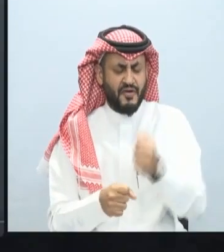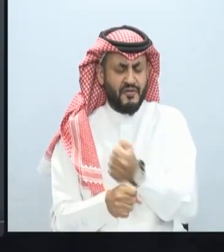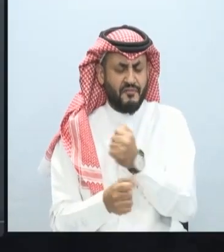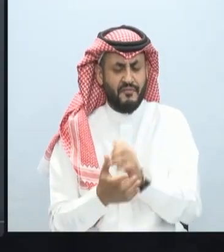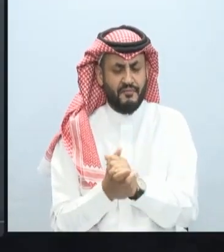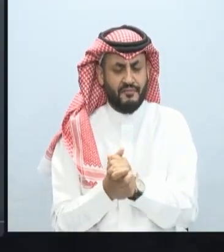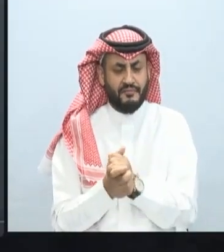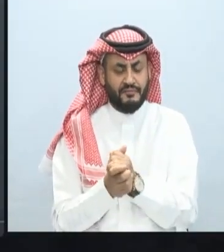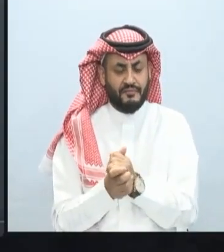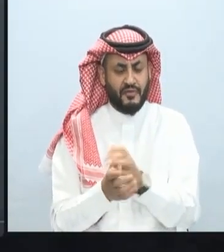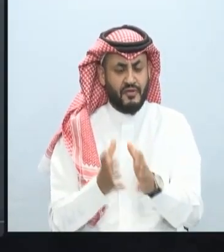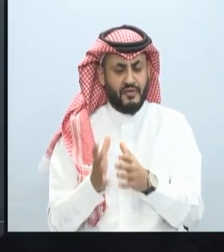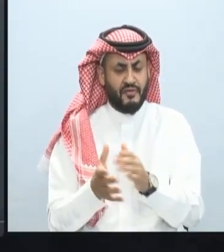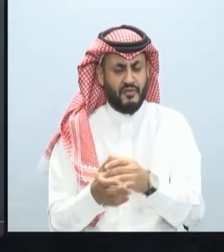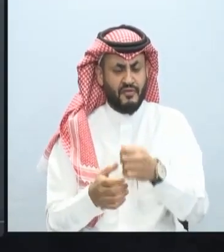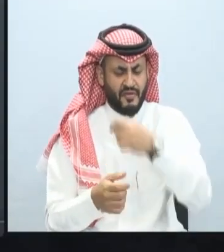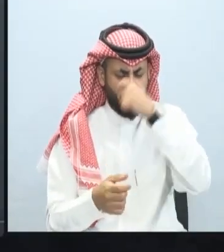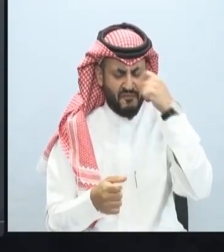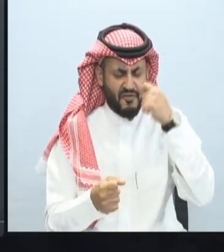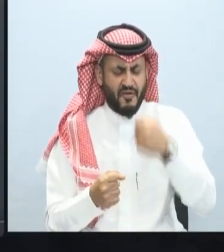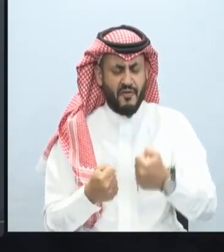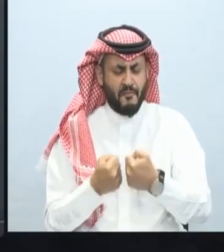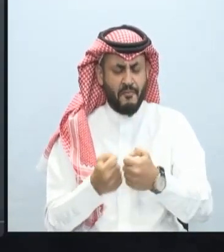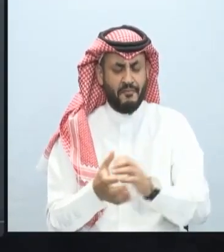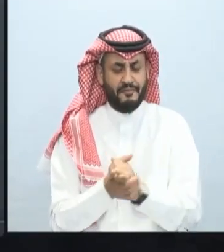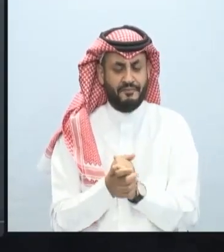can also describe someone to be strict or rigorous.